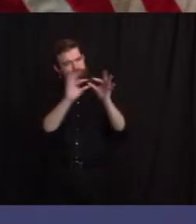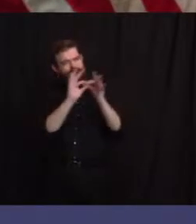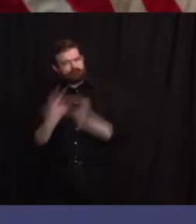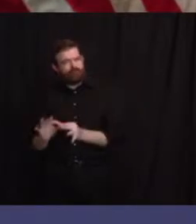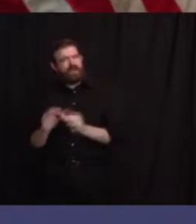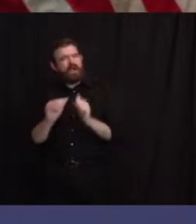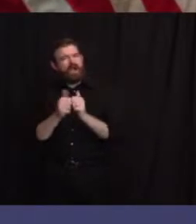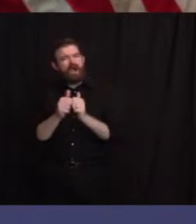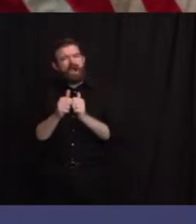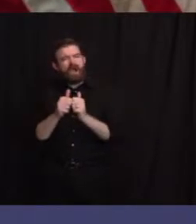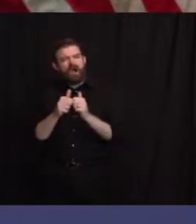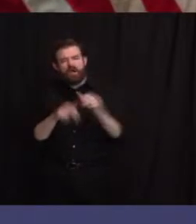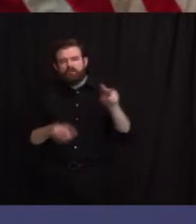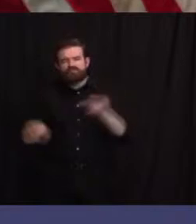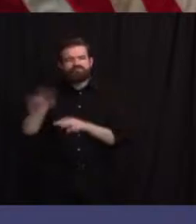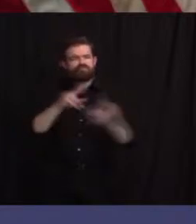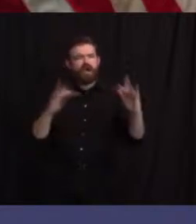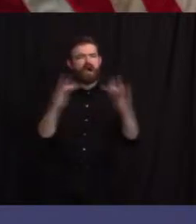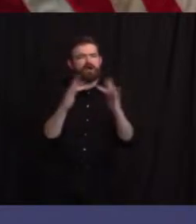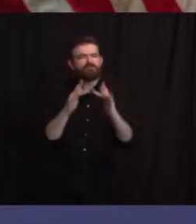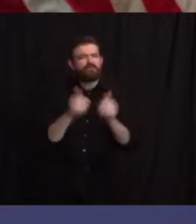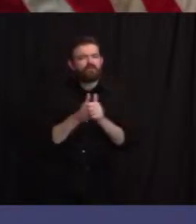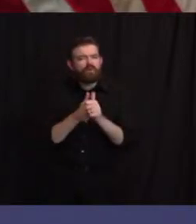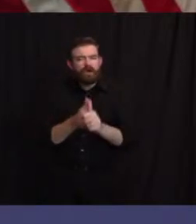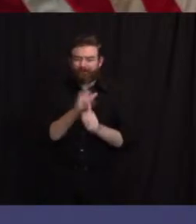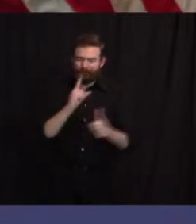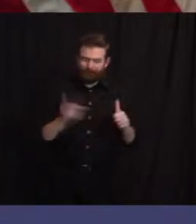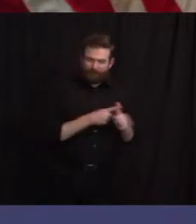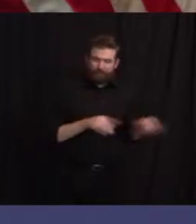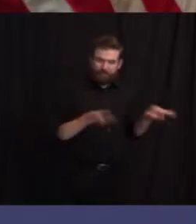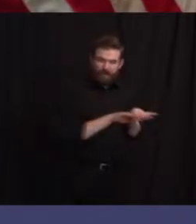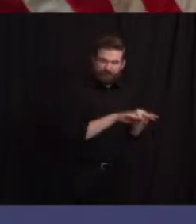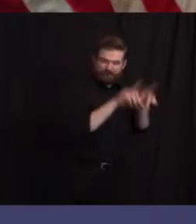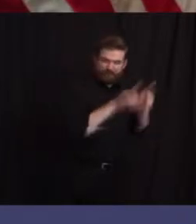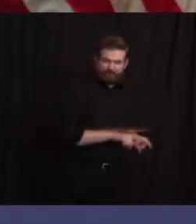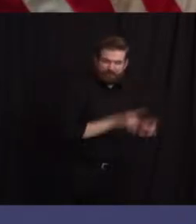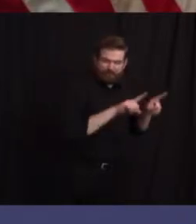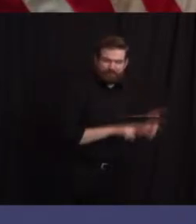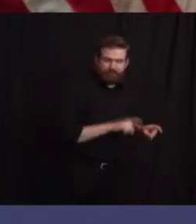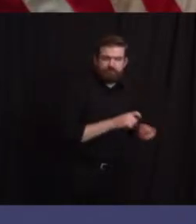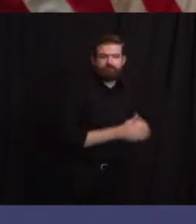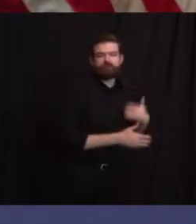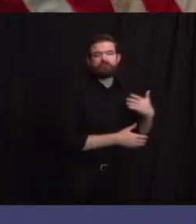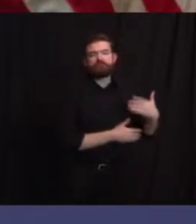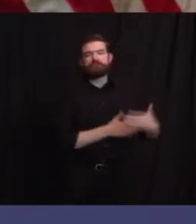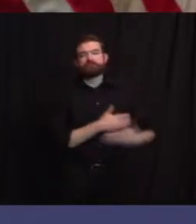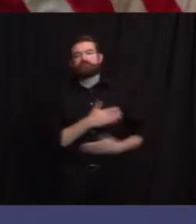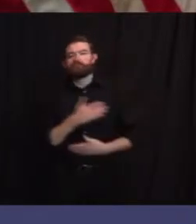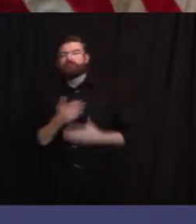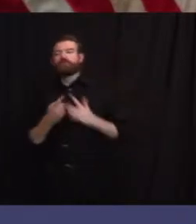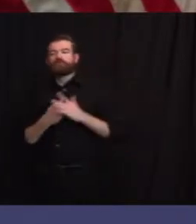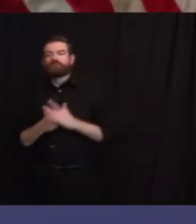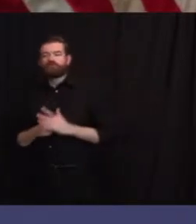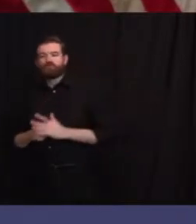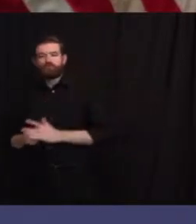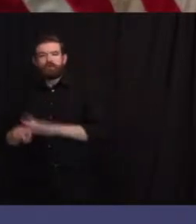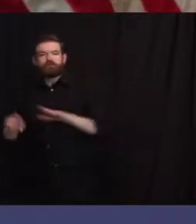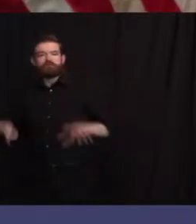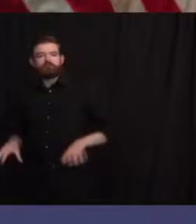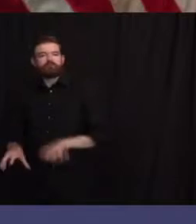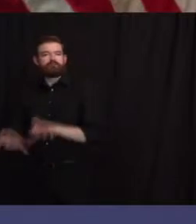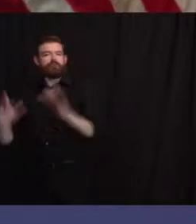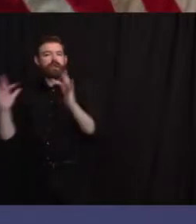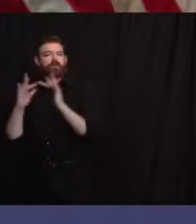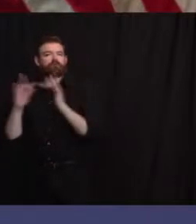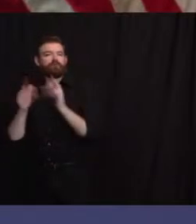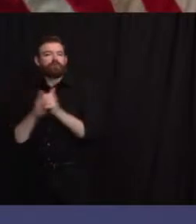testing. And again, let's remind folks why this is important. Forget about what we say. If the one striking thing that